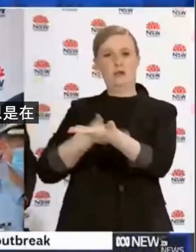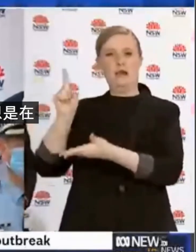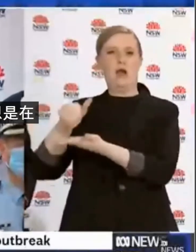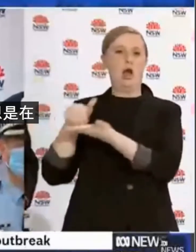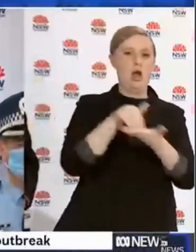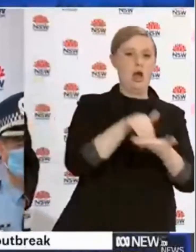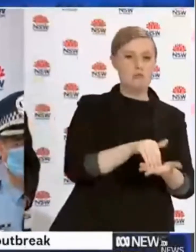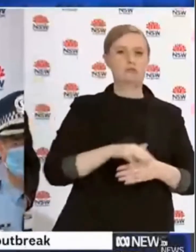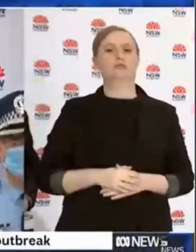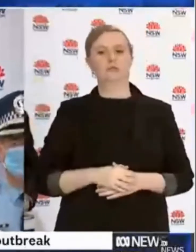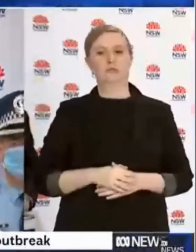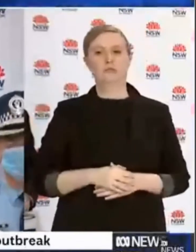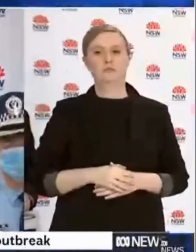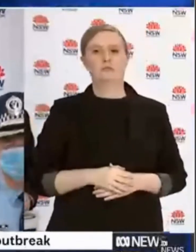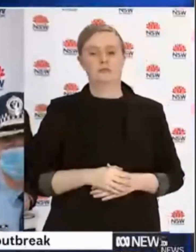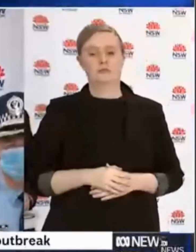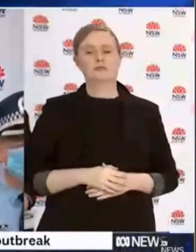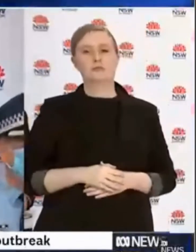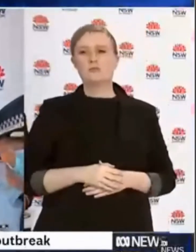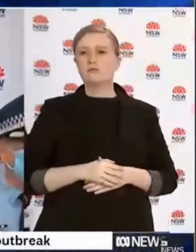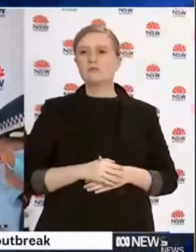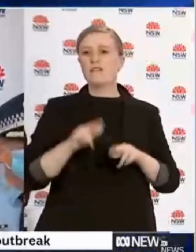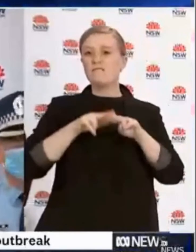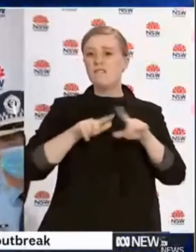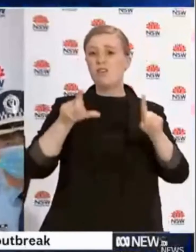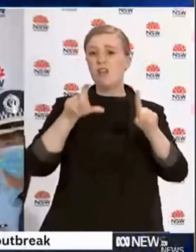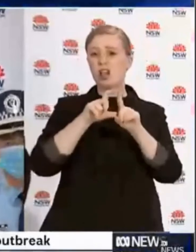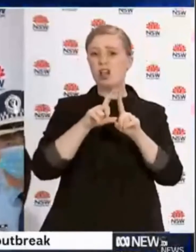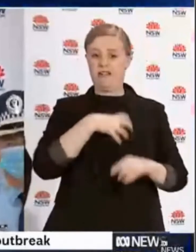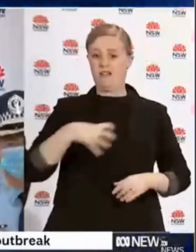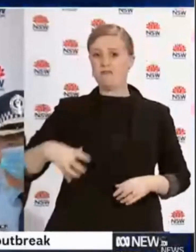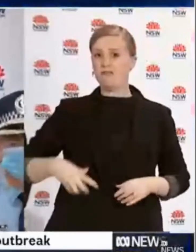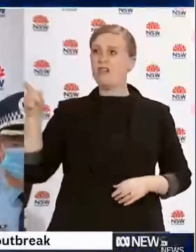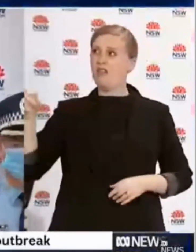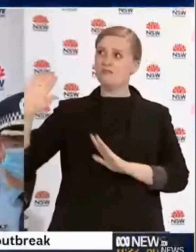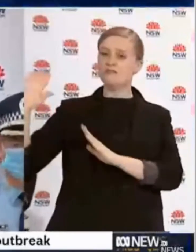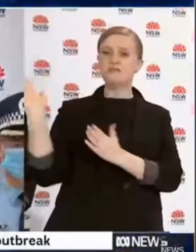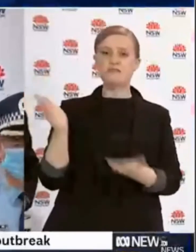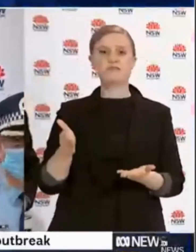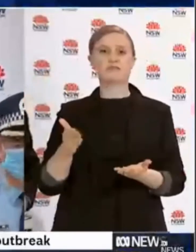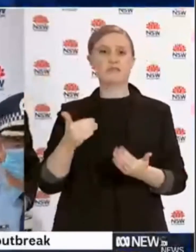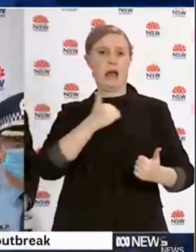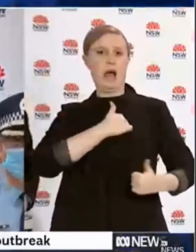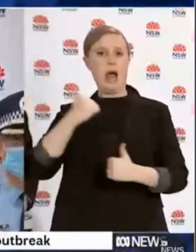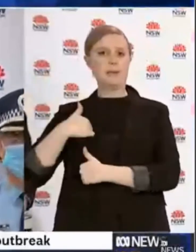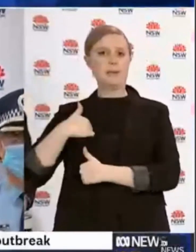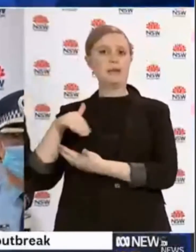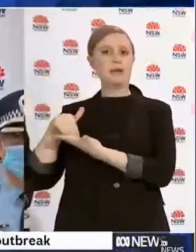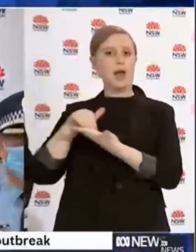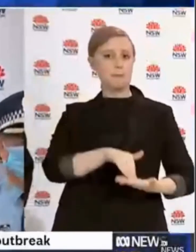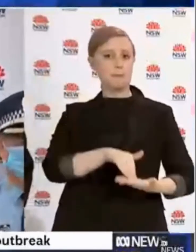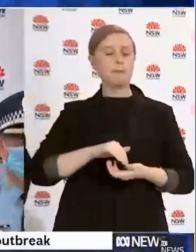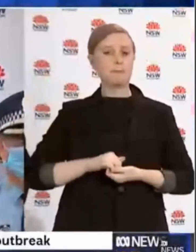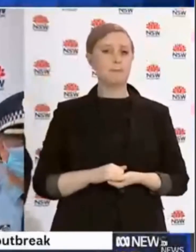April last year, I walked into the 5th floor of the health building and found probably about 100 ADF, Air